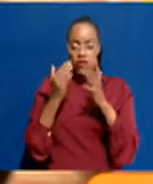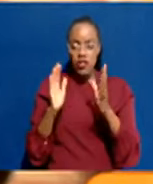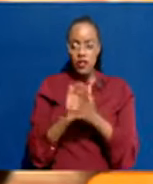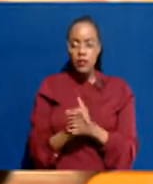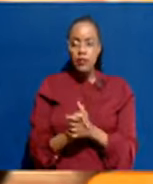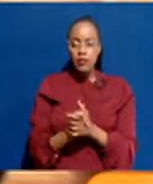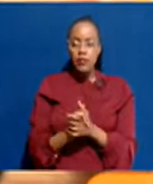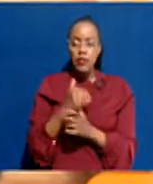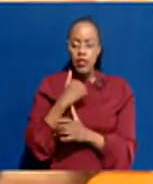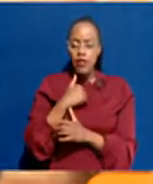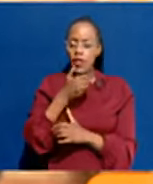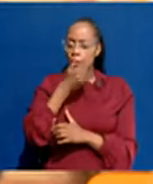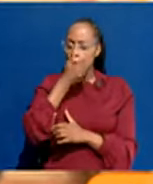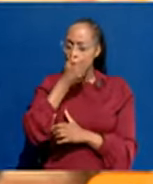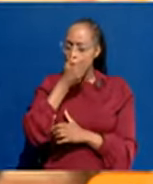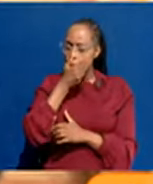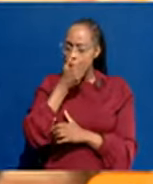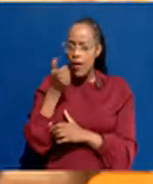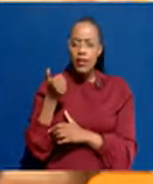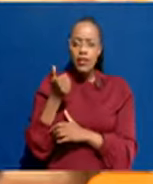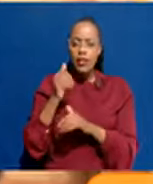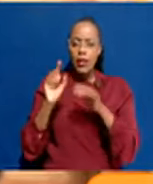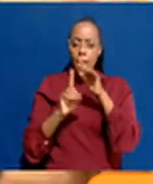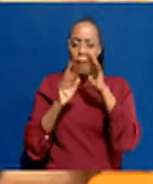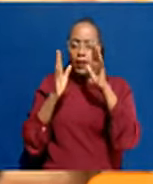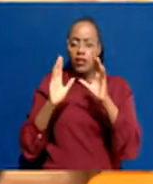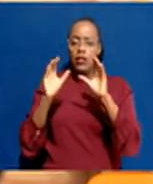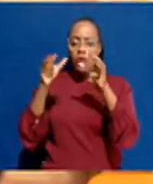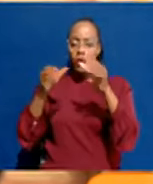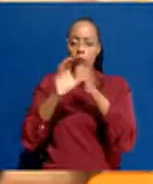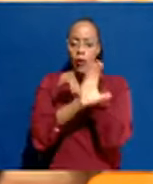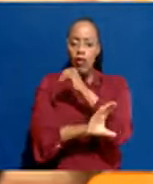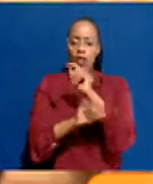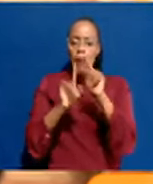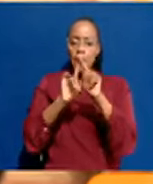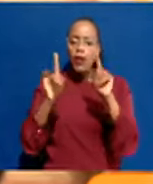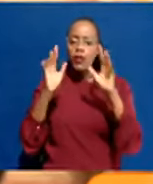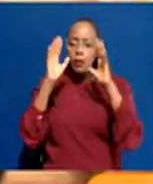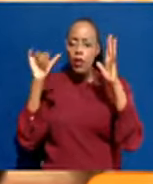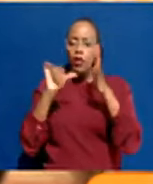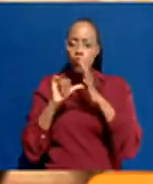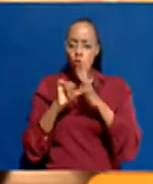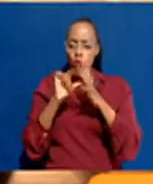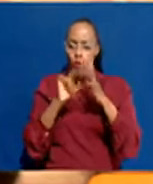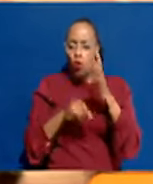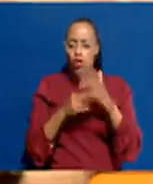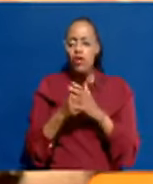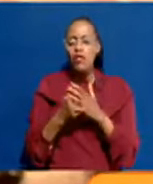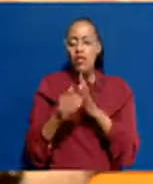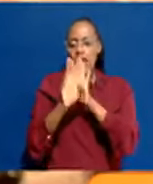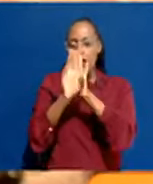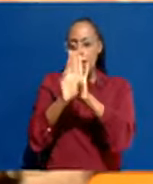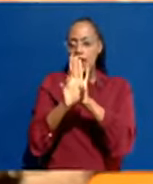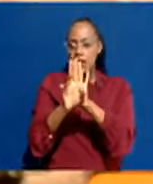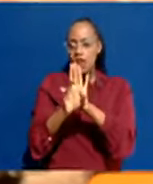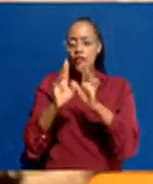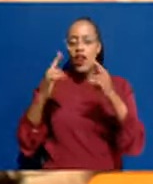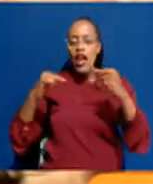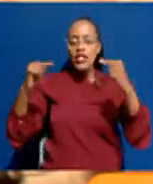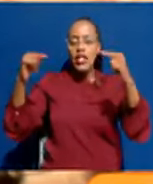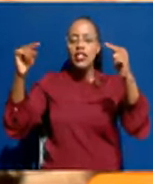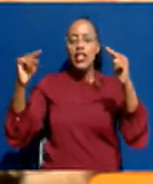it as one of the best cabinets in the history of the country, yet one of the issues, and that was on the representation side, quite a